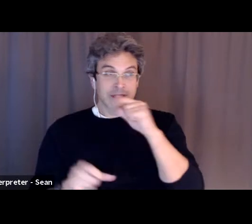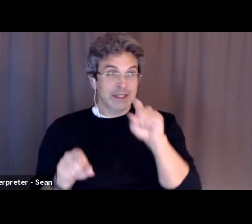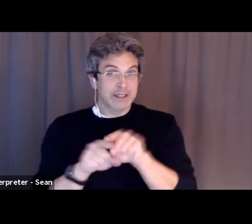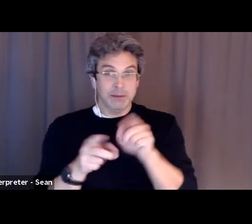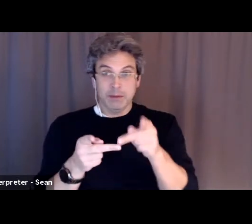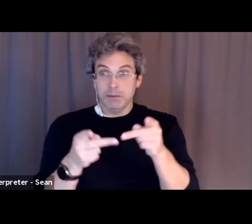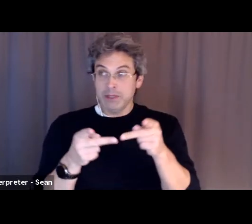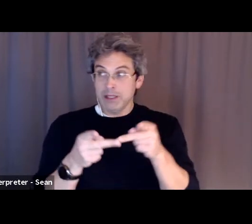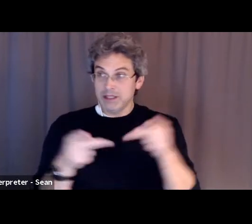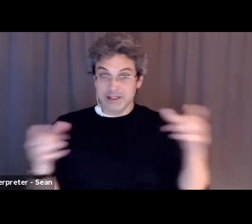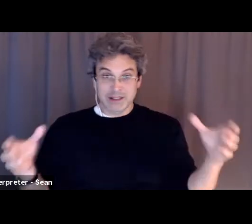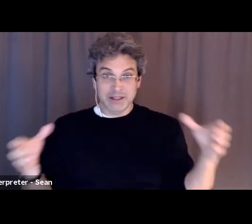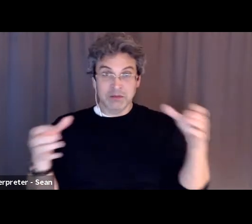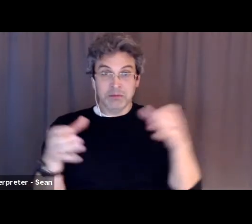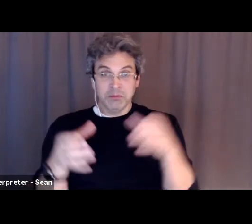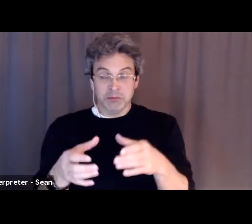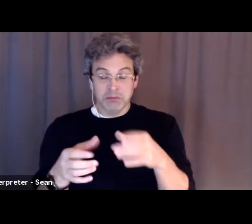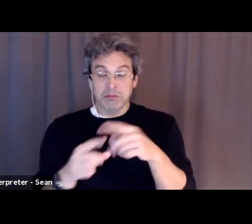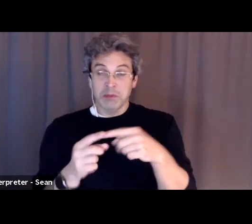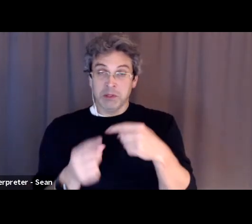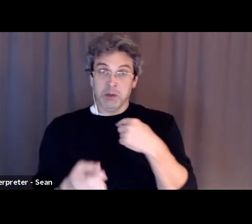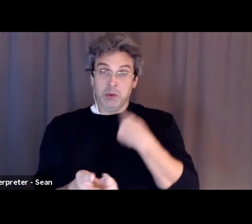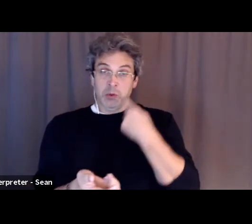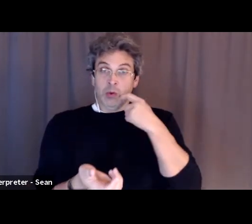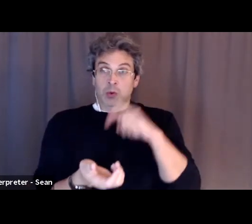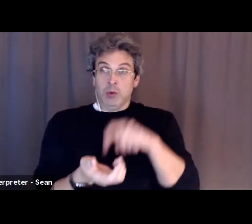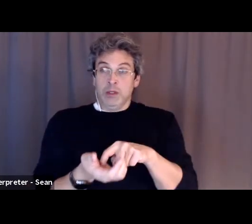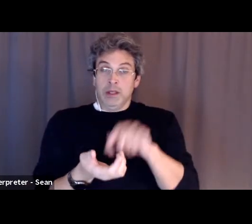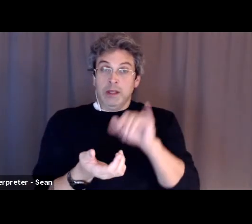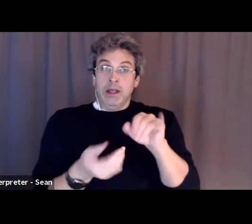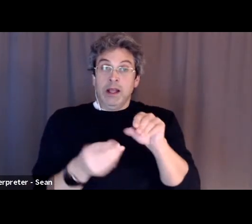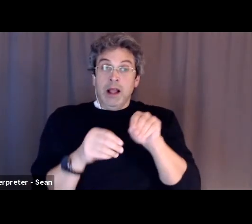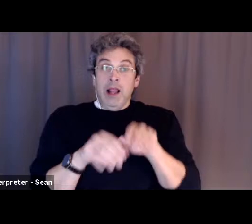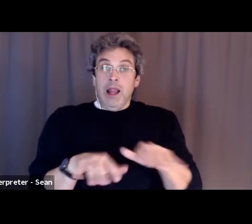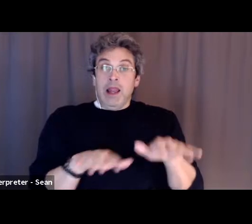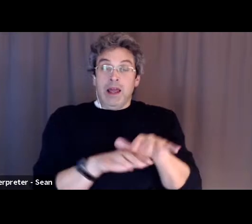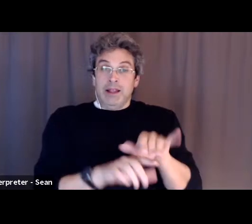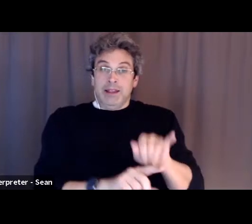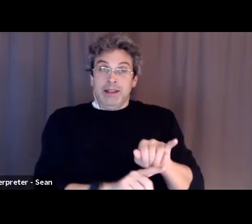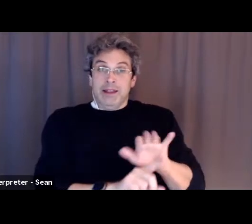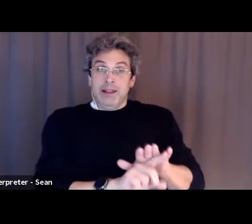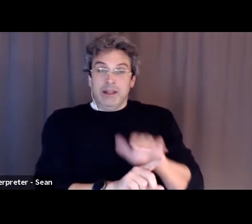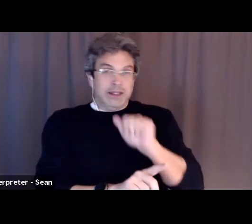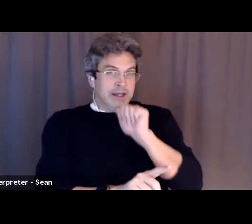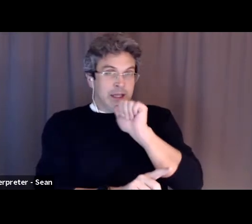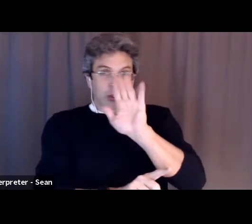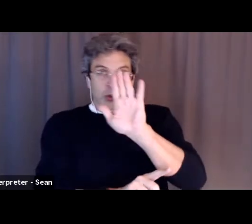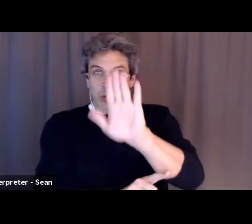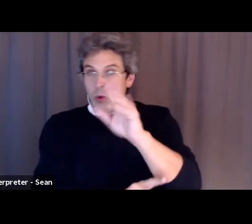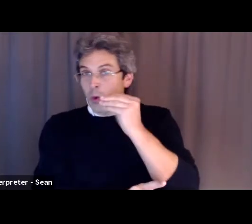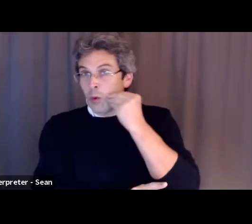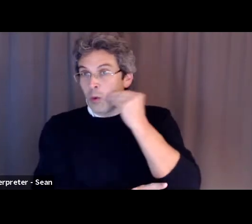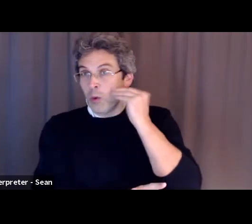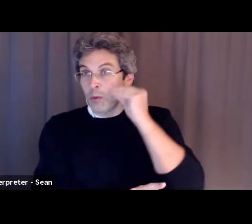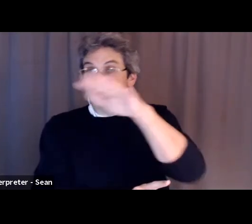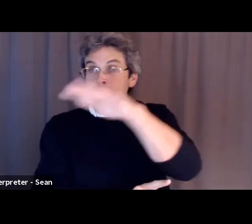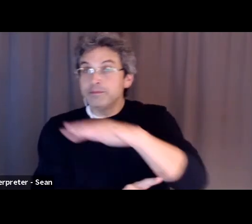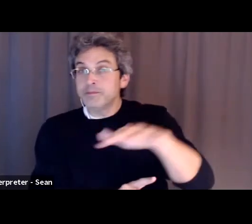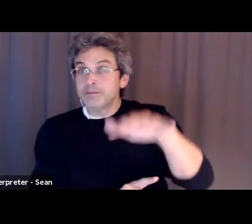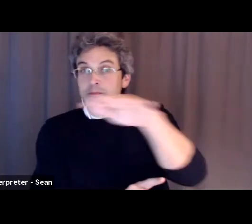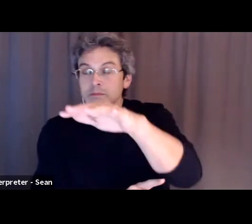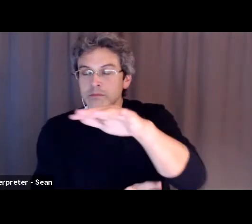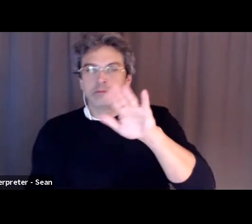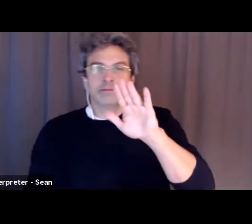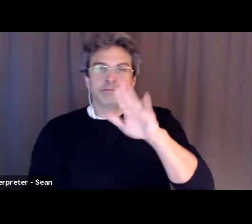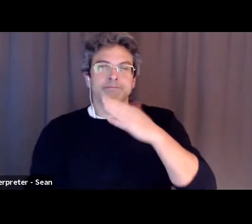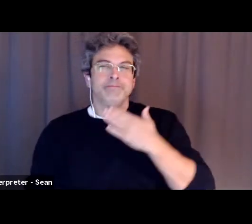I recognize that this land acknowledgement might not be the territory that you are on. We ask in this case